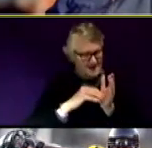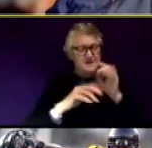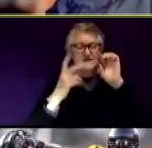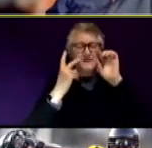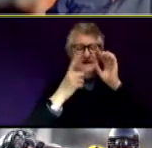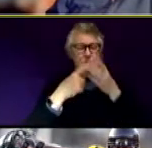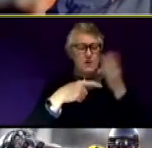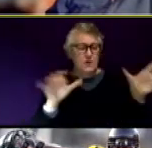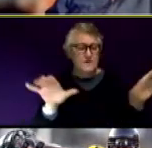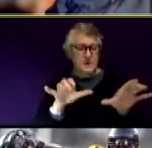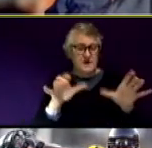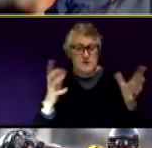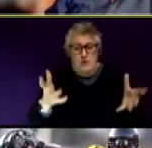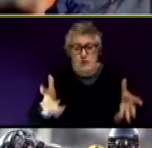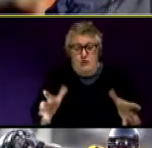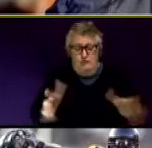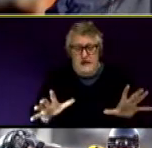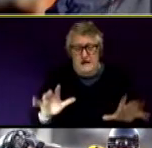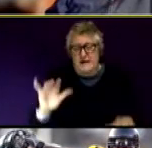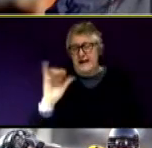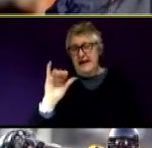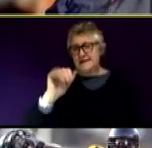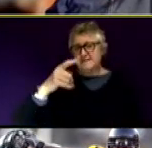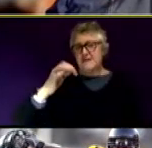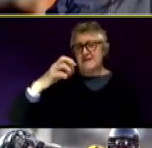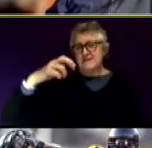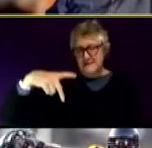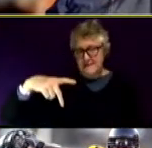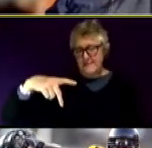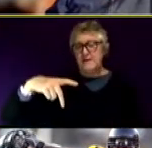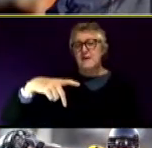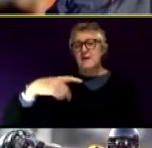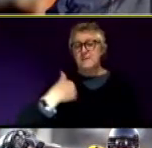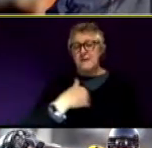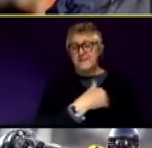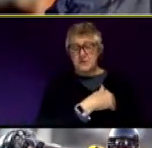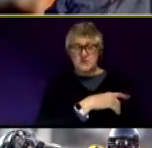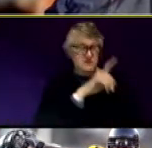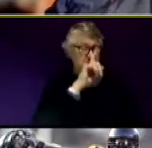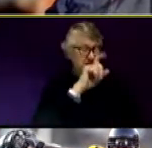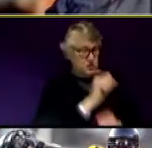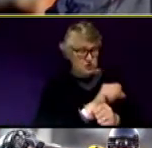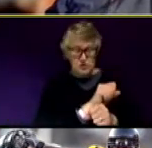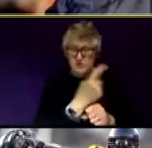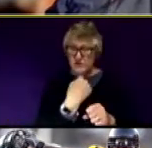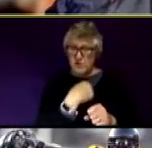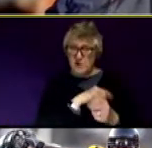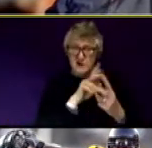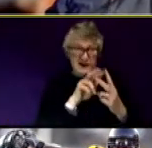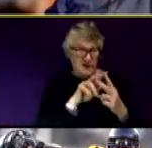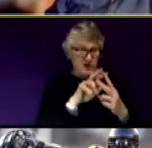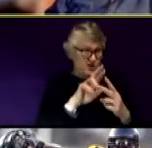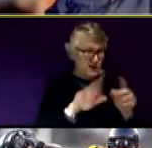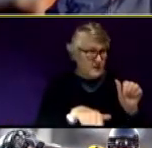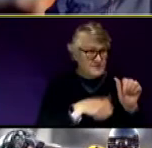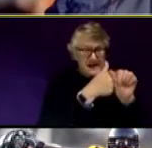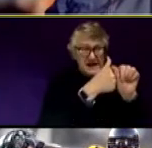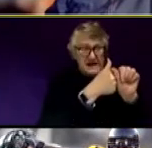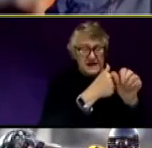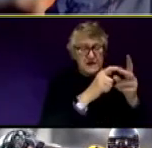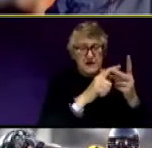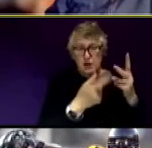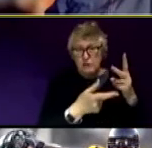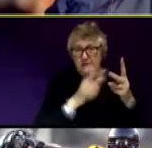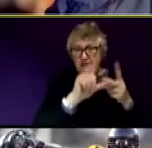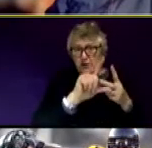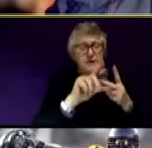already as PCCEP members in the past, and make sure that we are either updating, reviewing, and understanding where we are today